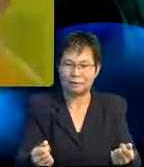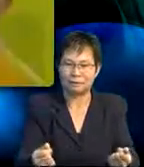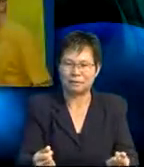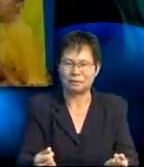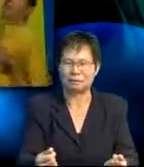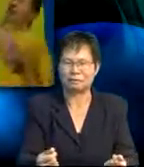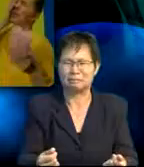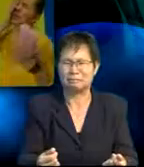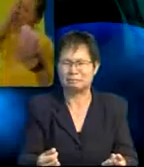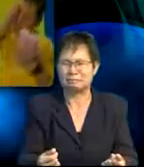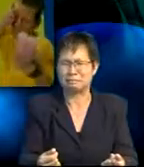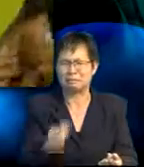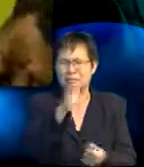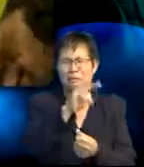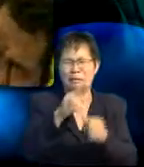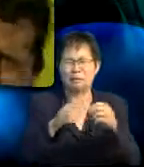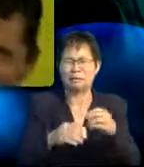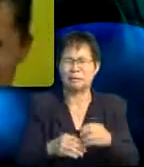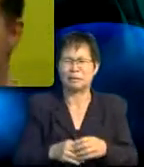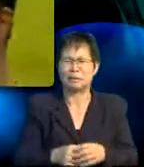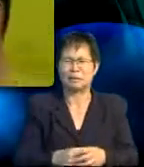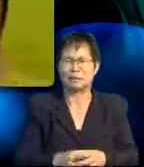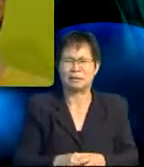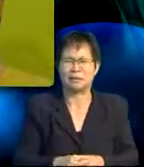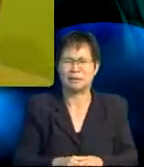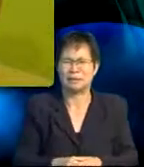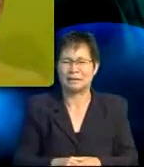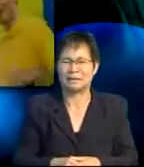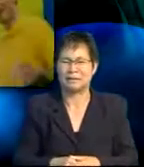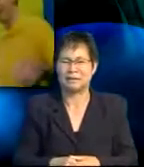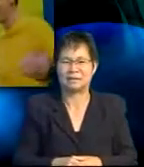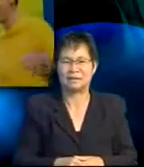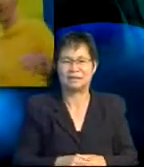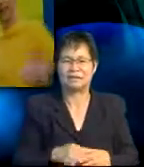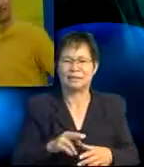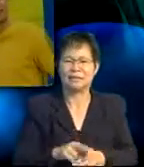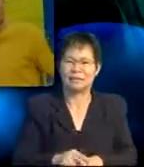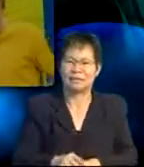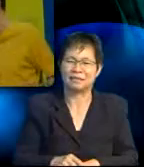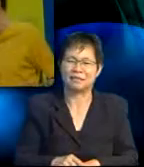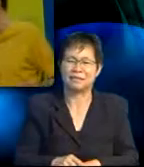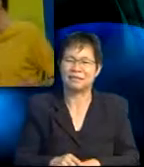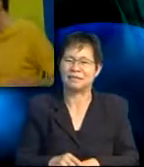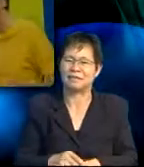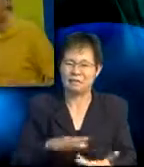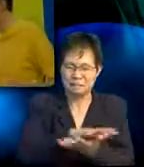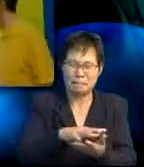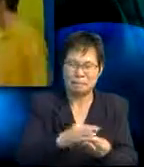Mud? Oh, you're making a right mess here. You could have used a less messy